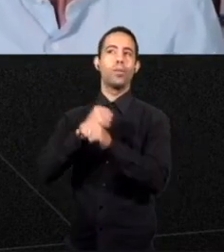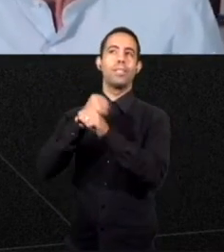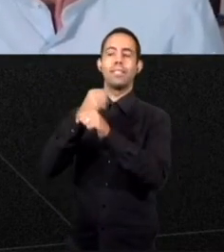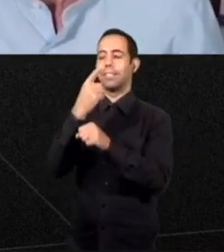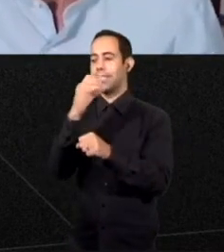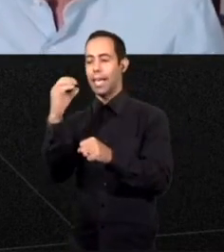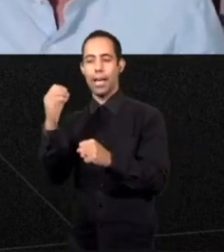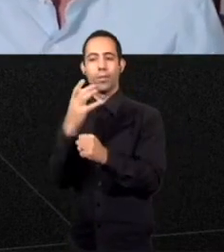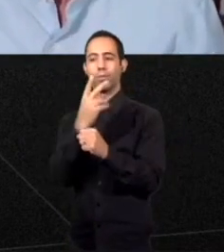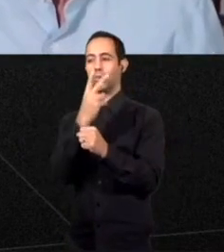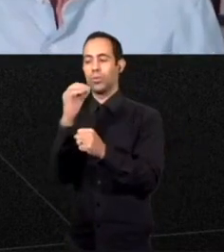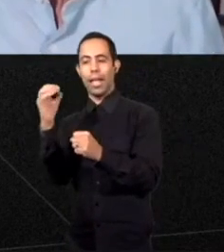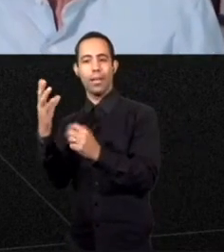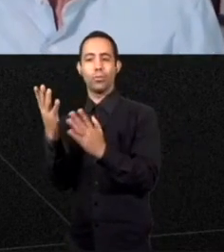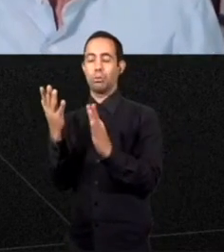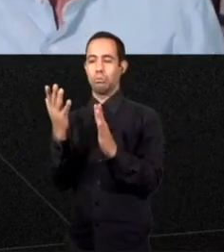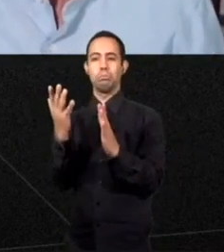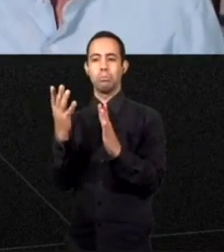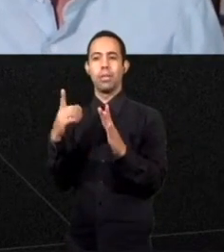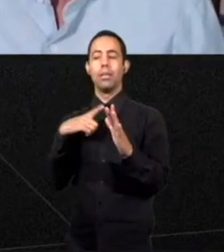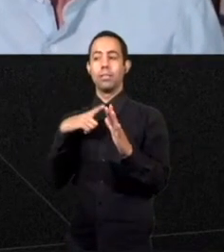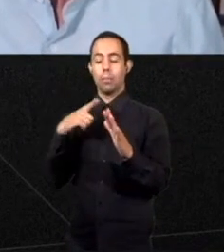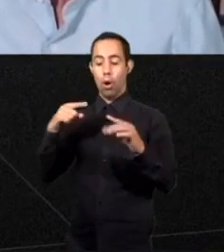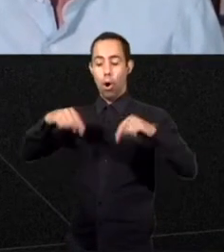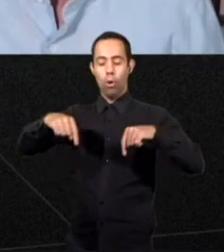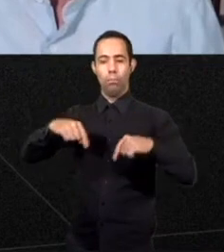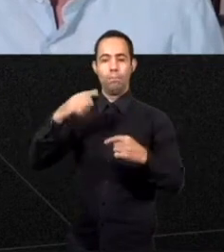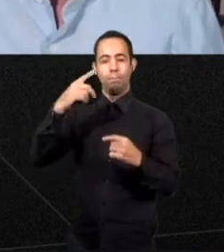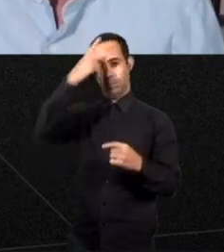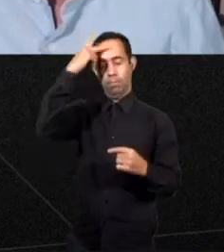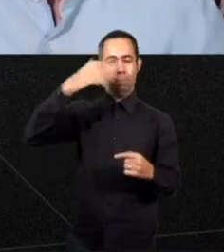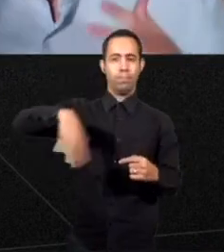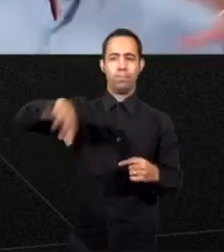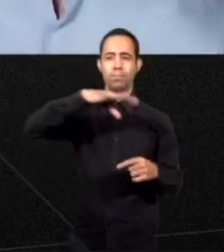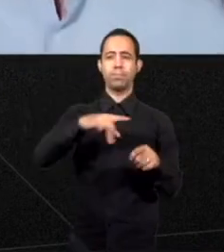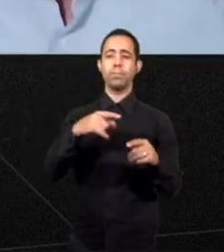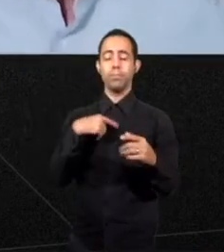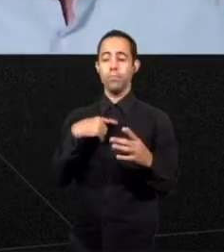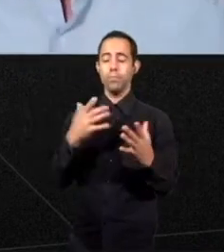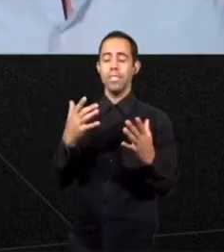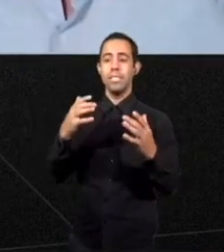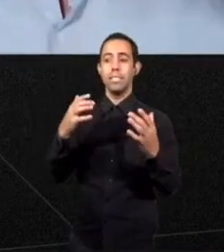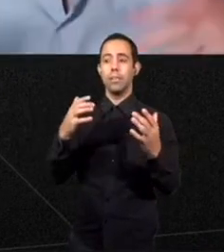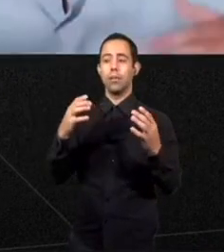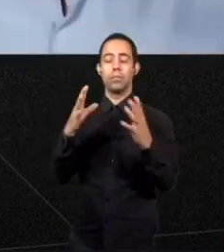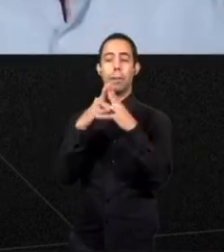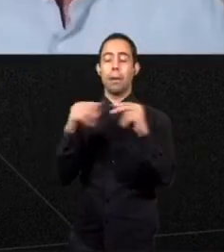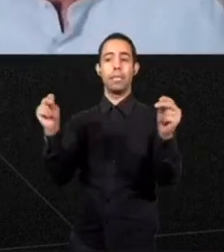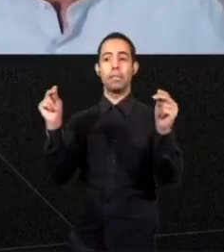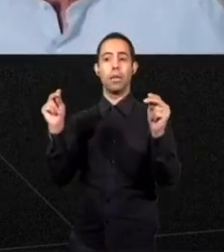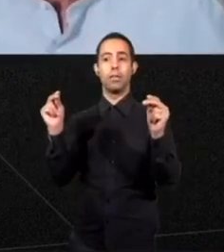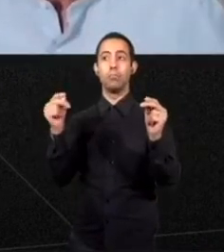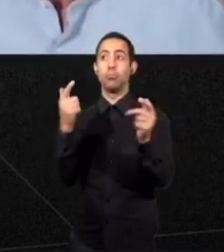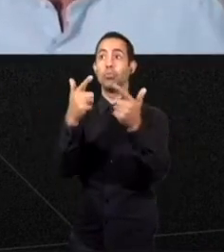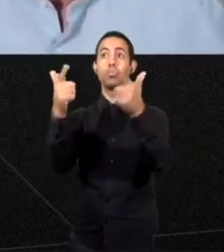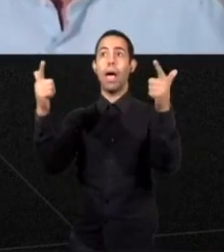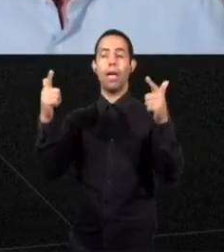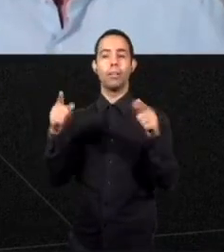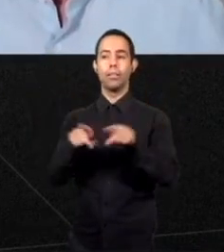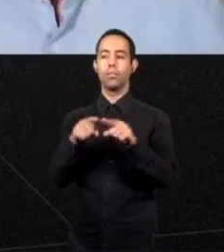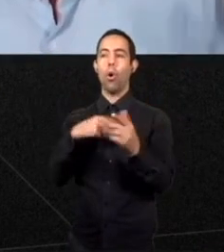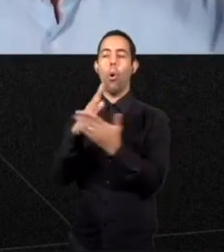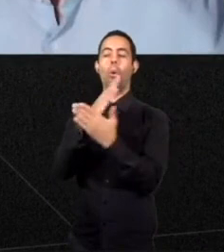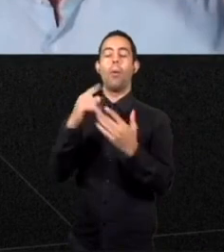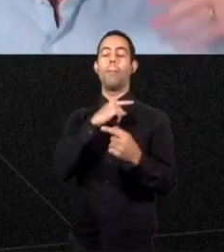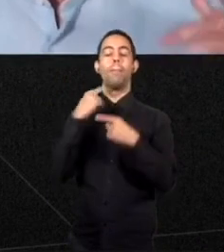disappear. Now, I don't think it will necessarily be because of some big catastrophe that kills everybody.